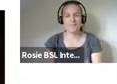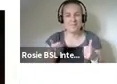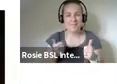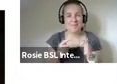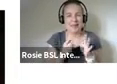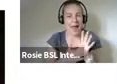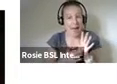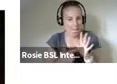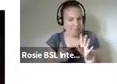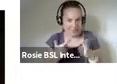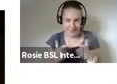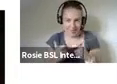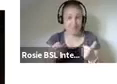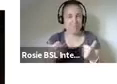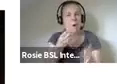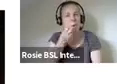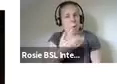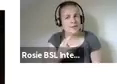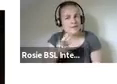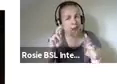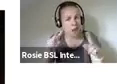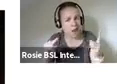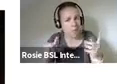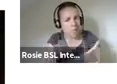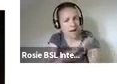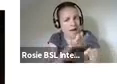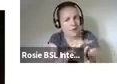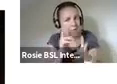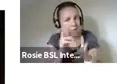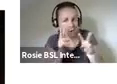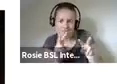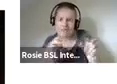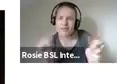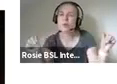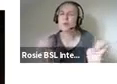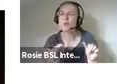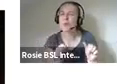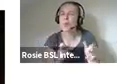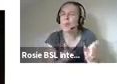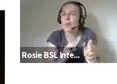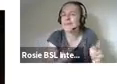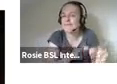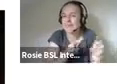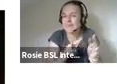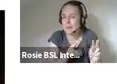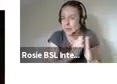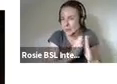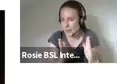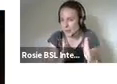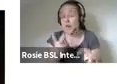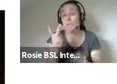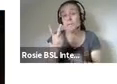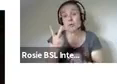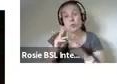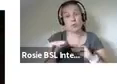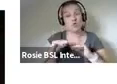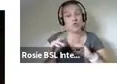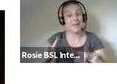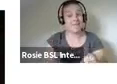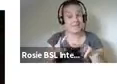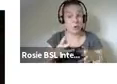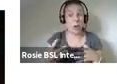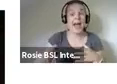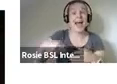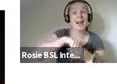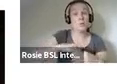Wonderful. So I hope you enjoyed that little snapshots of our videos. So basically the 2 training videos on inclusive practice and